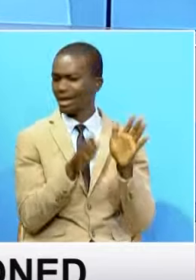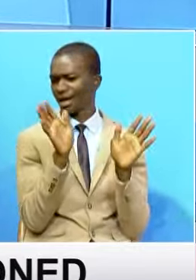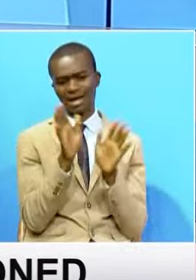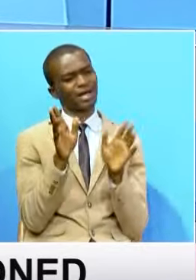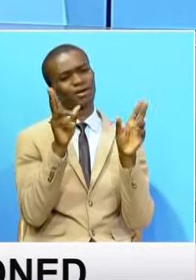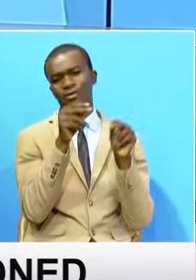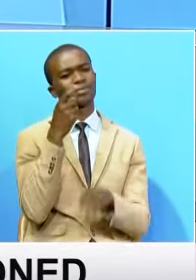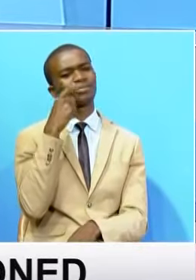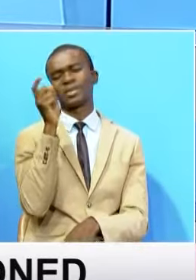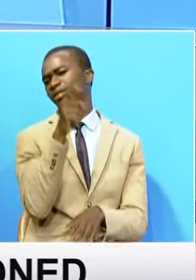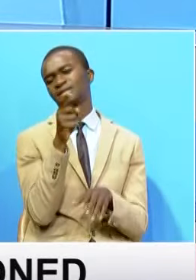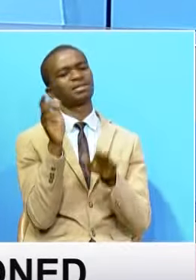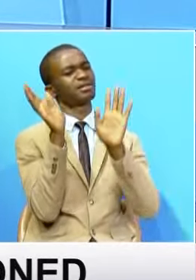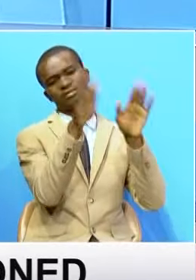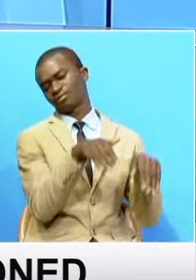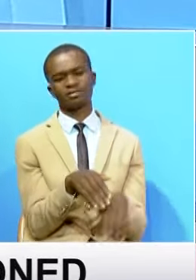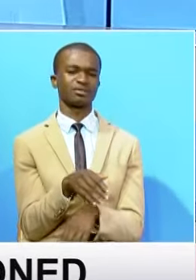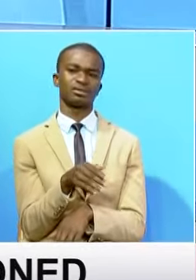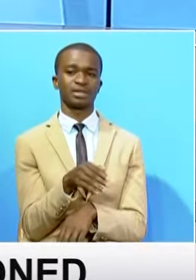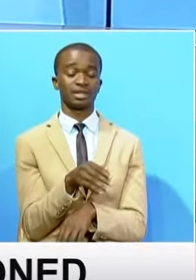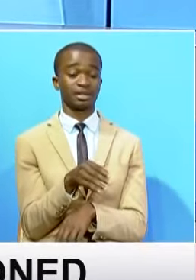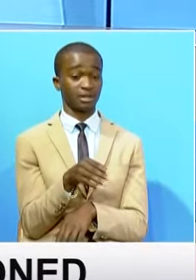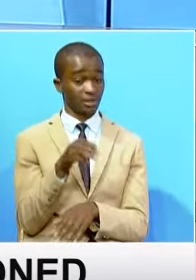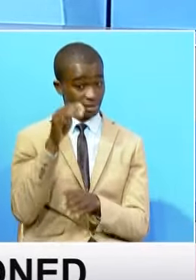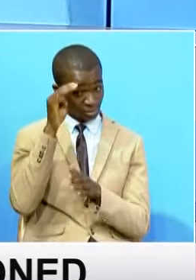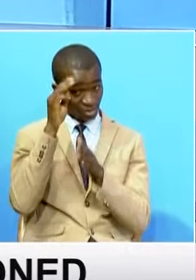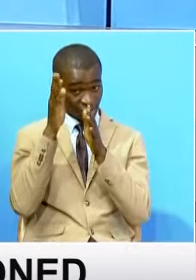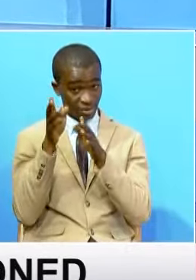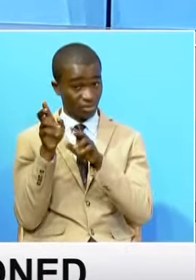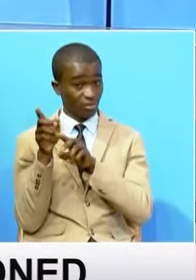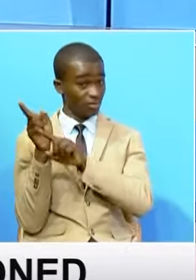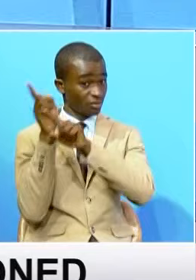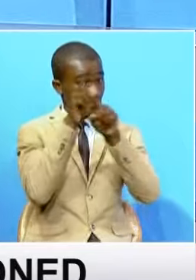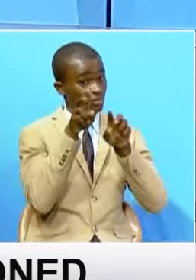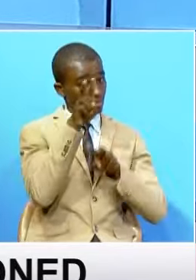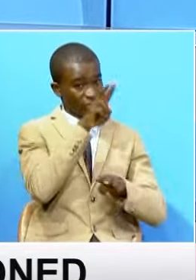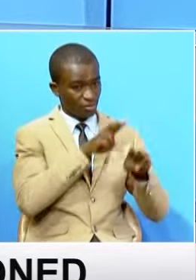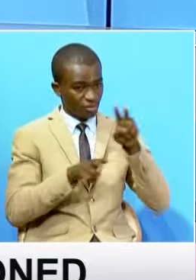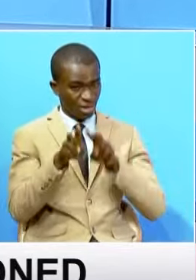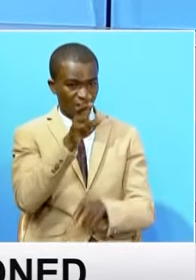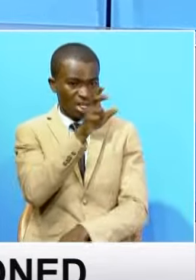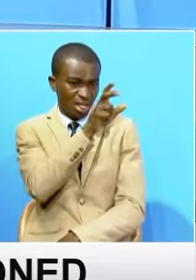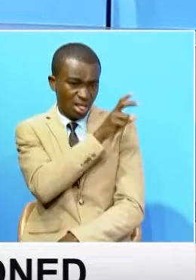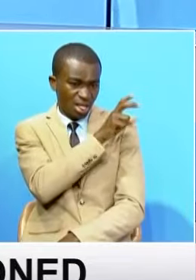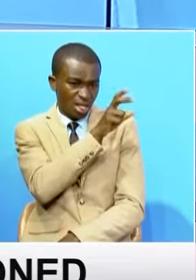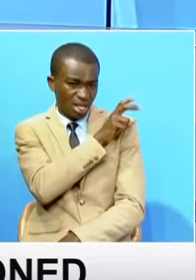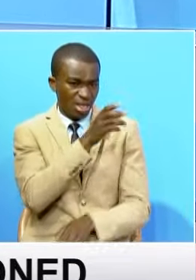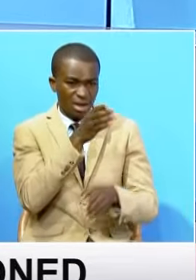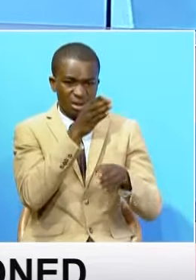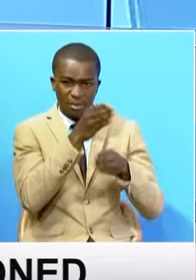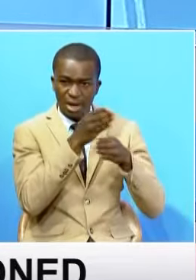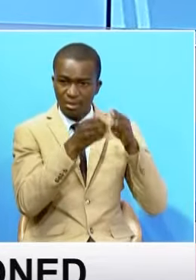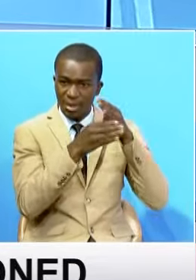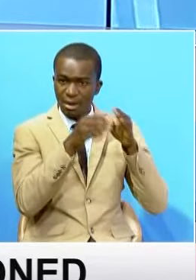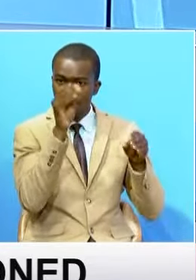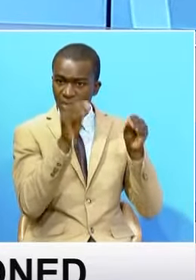practicing witchcraft. Speaking when he inspected construction works at Chikuni Police Post, which is under rehabilitation after